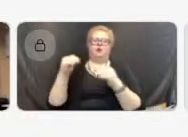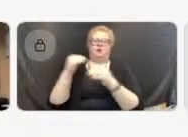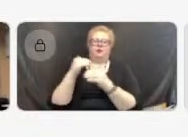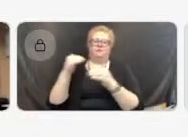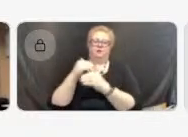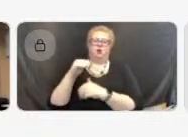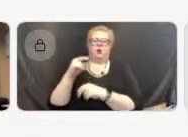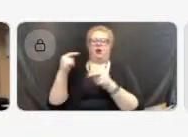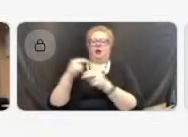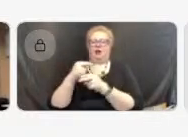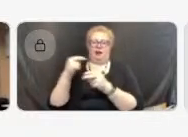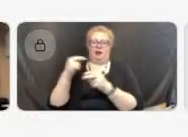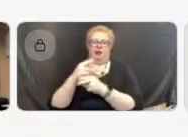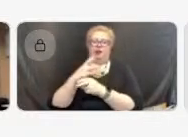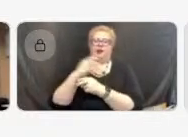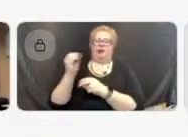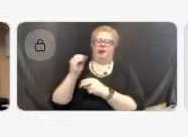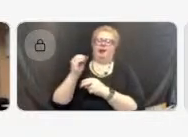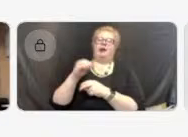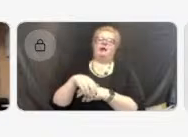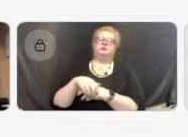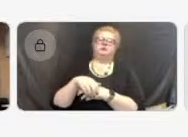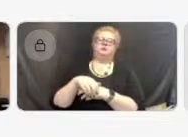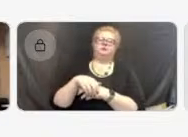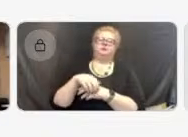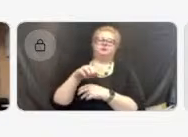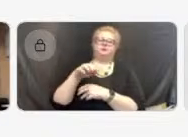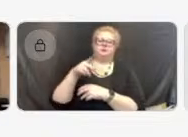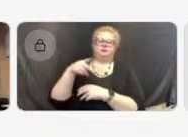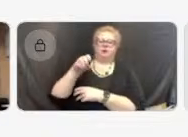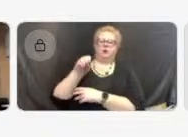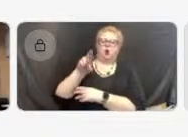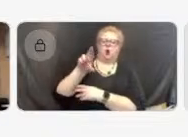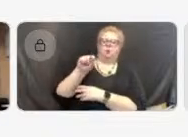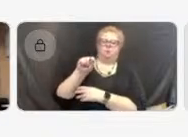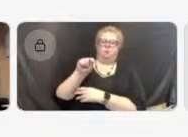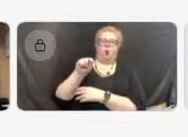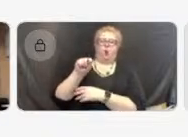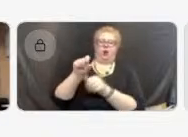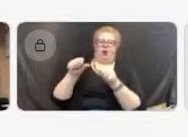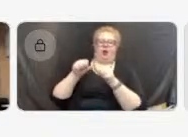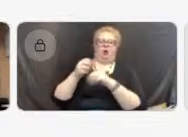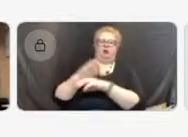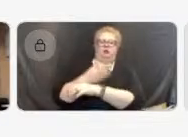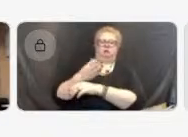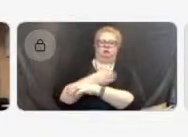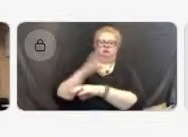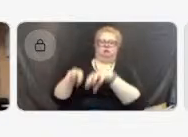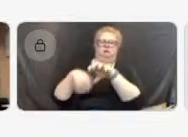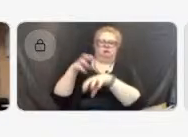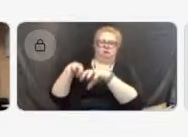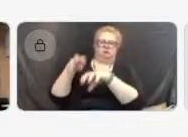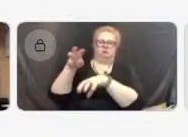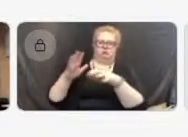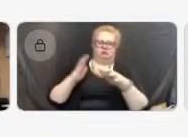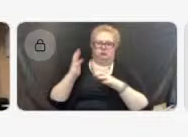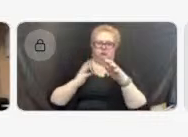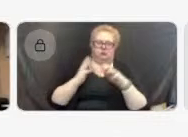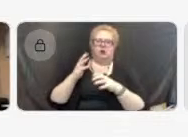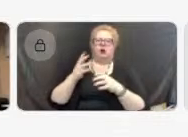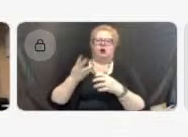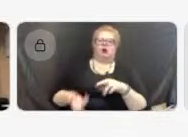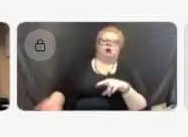of the port area. In the more recent years, there's been an influx or